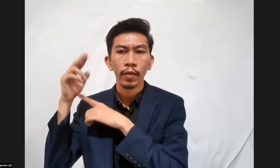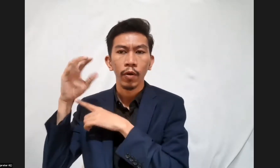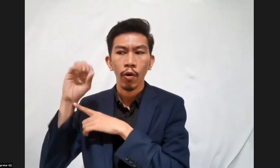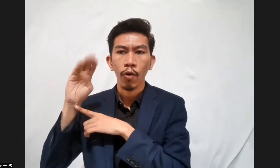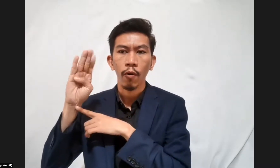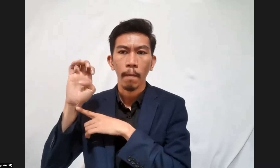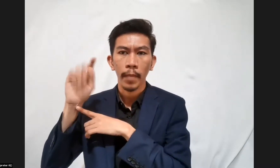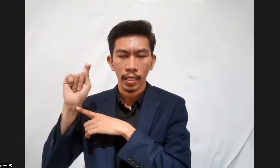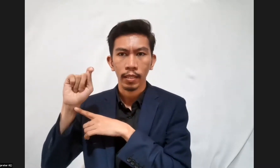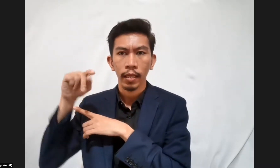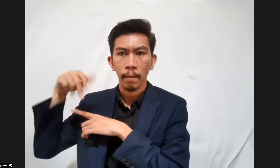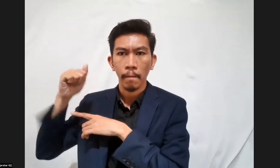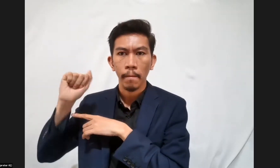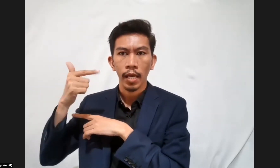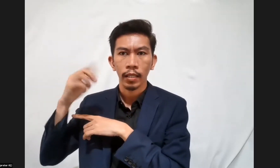He says,